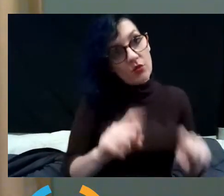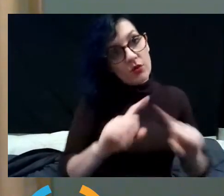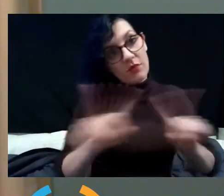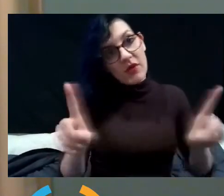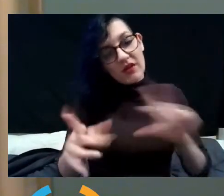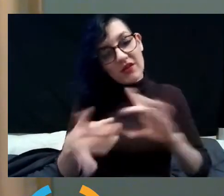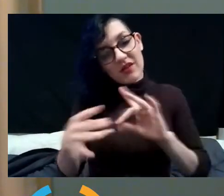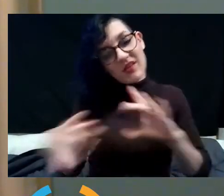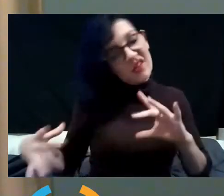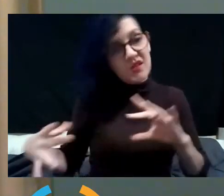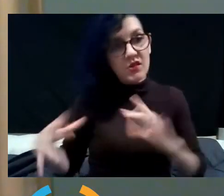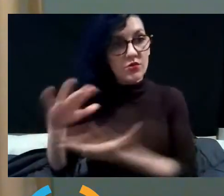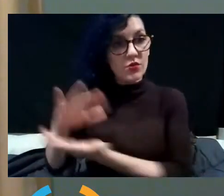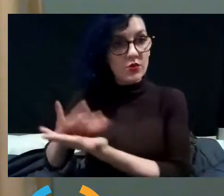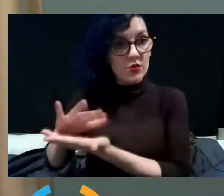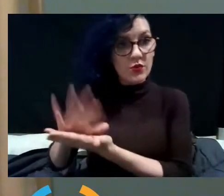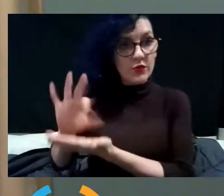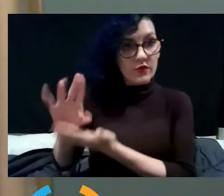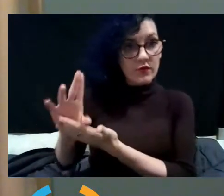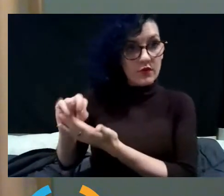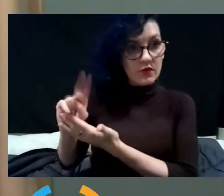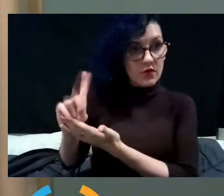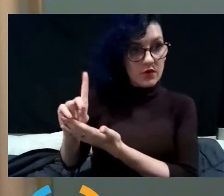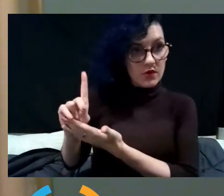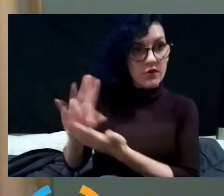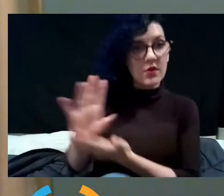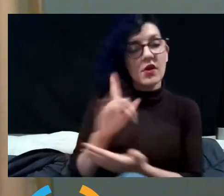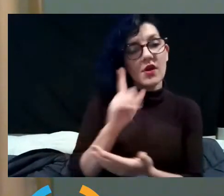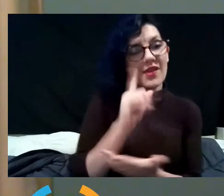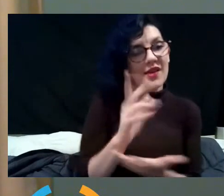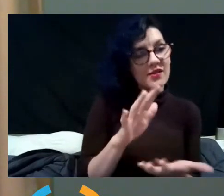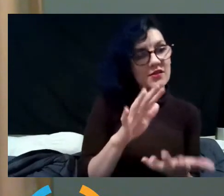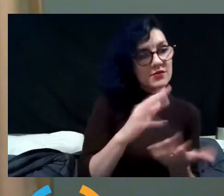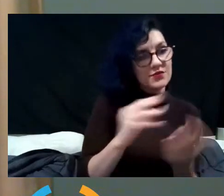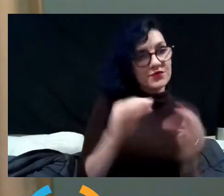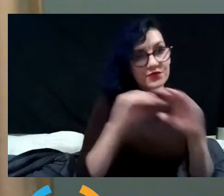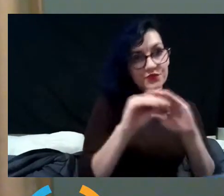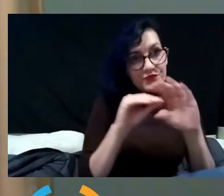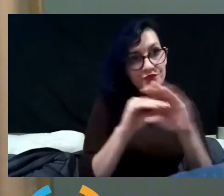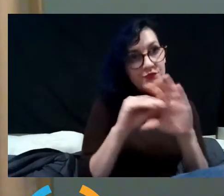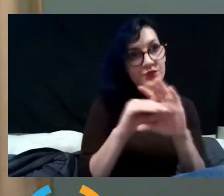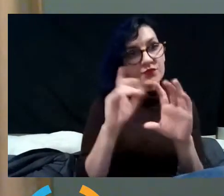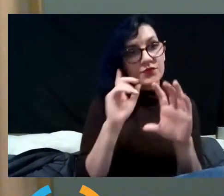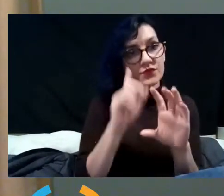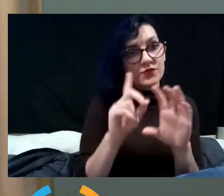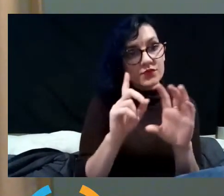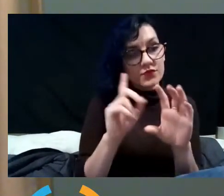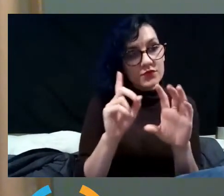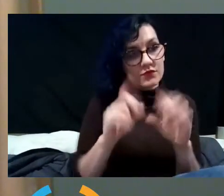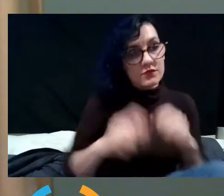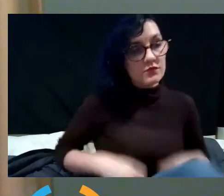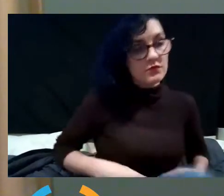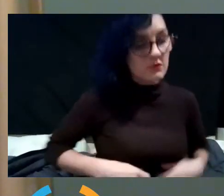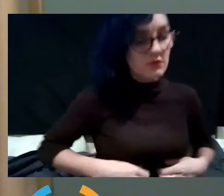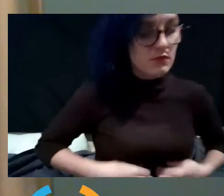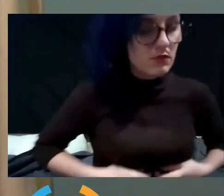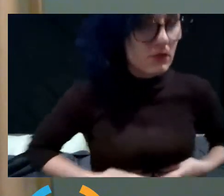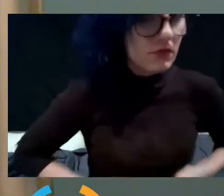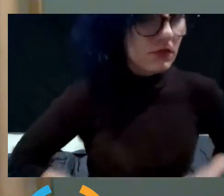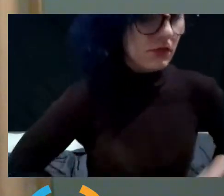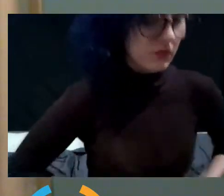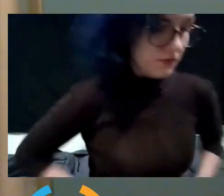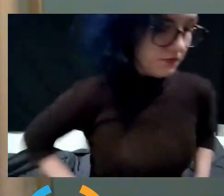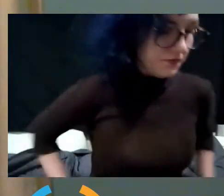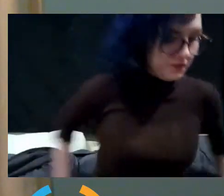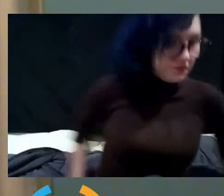the Common School Fund money, compensating the Common School Fund for the Elliott Forest, allowing there to be public use, releasing the forest